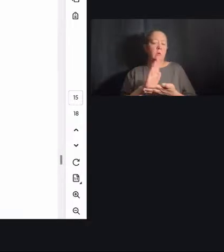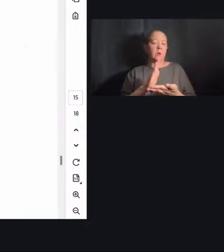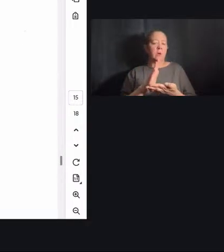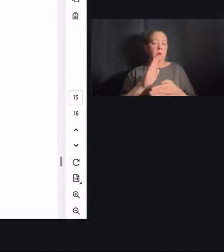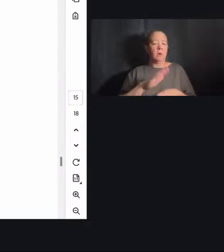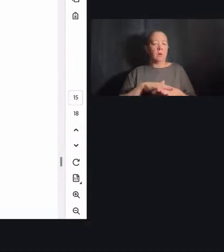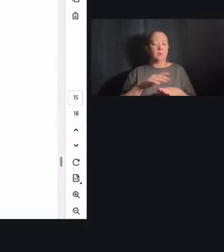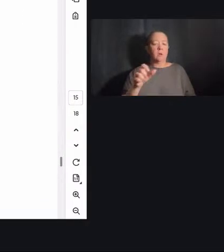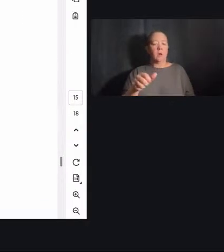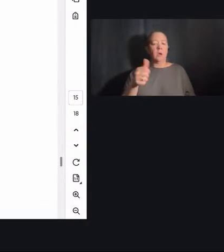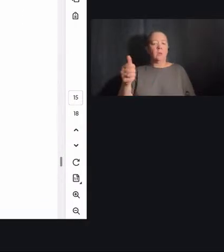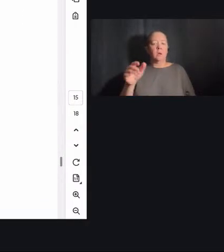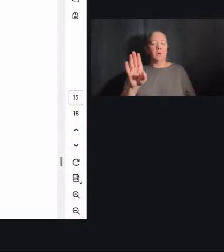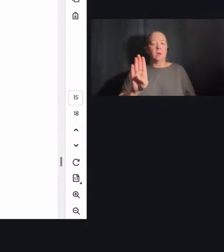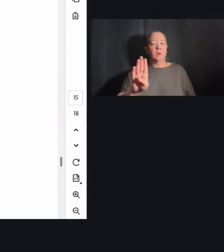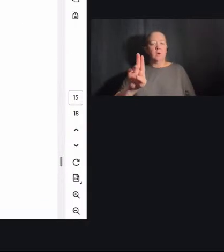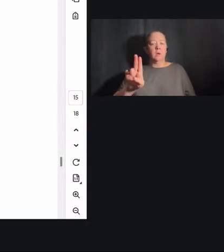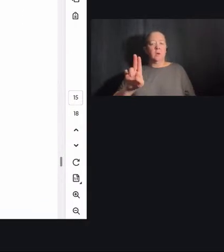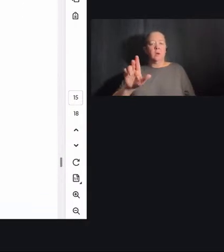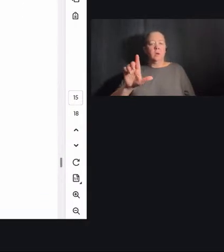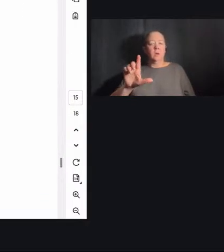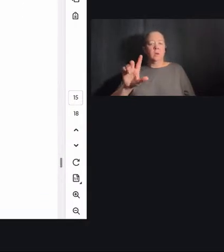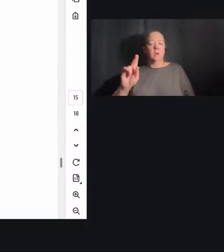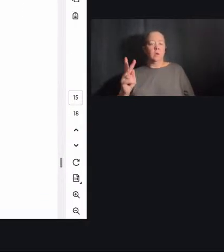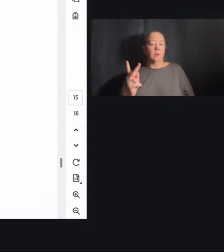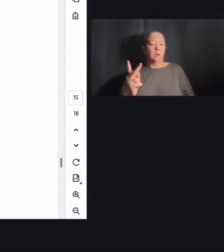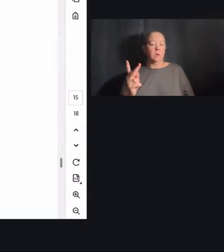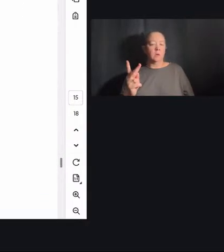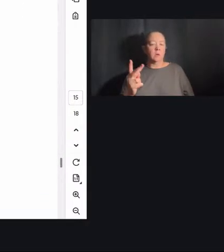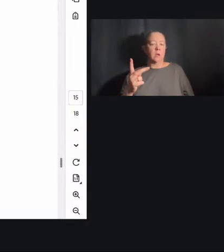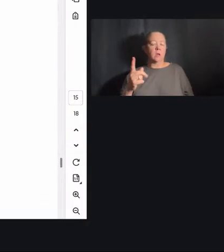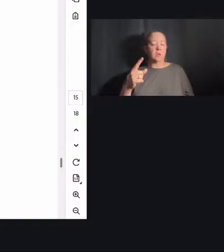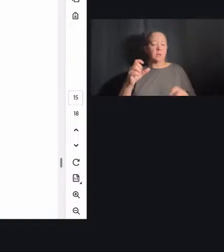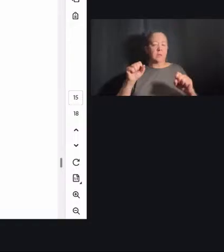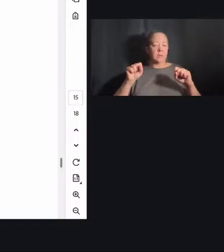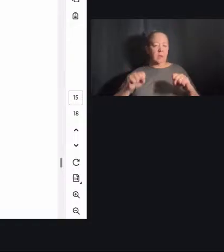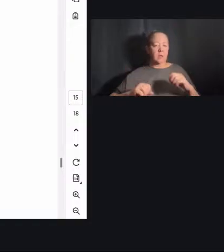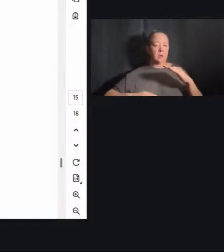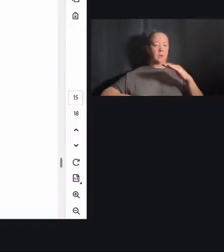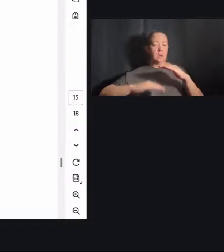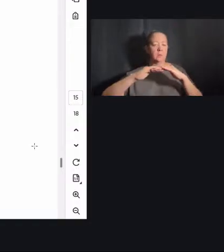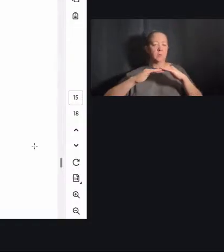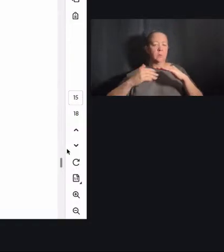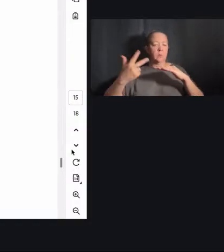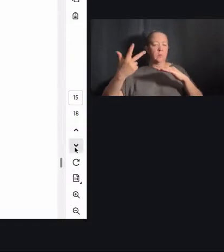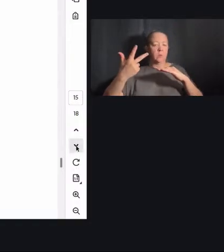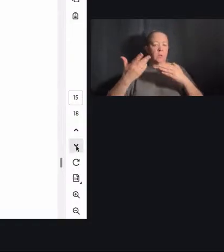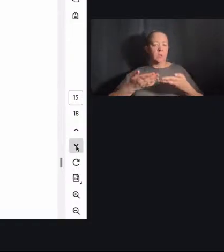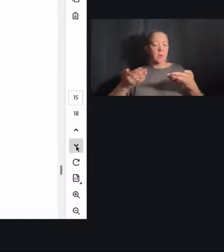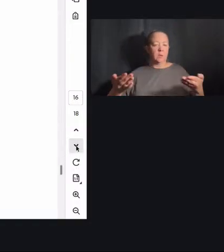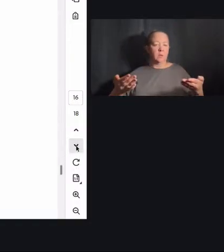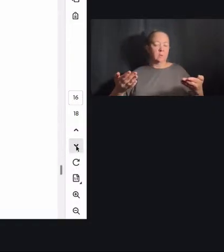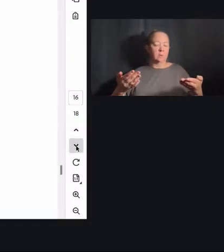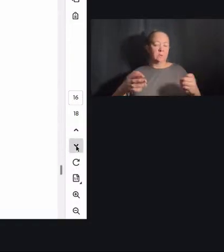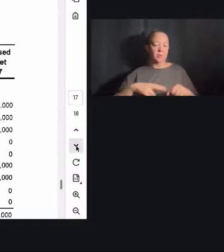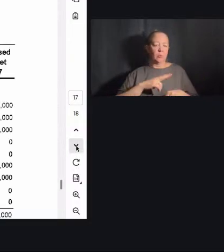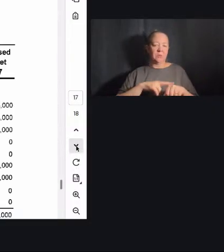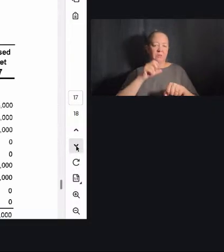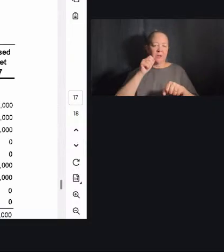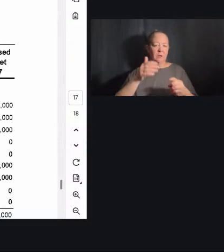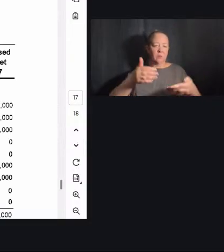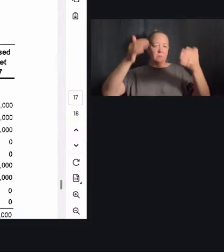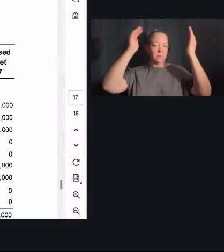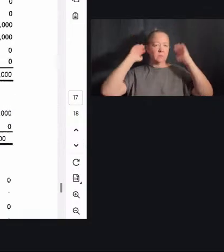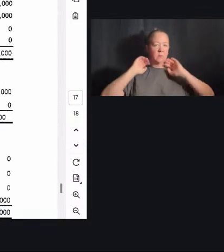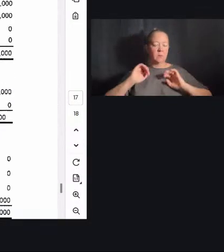items. I don't think it's overwhelming. It usually goes right into the trash truck with the regular